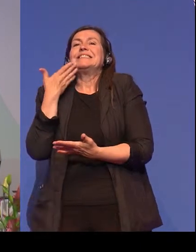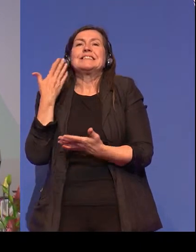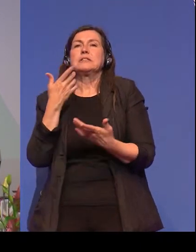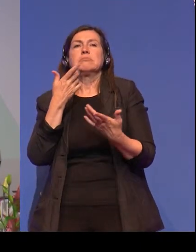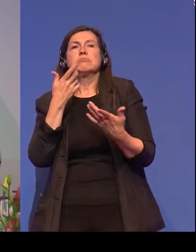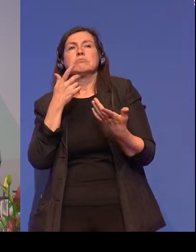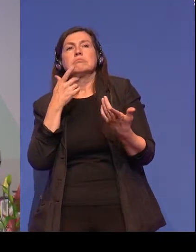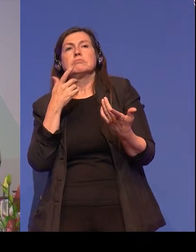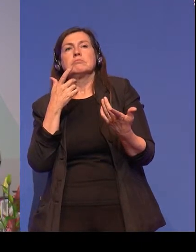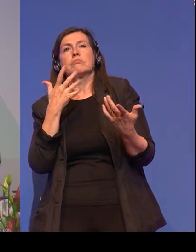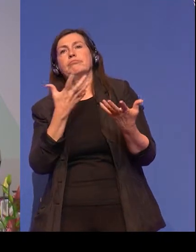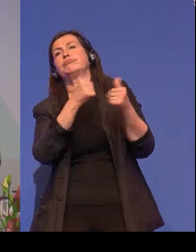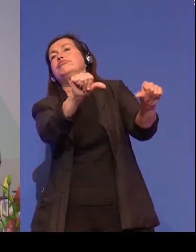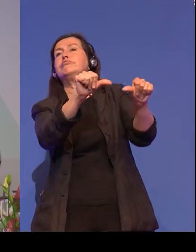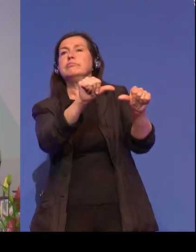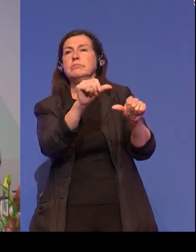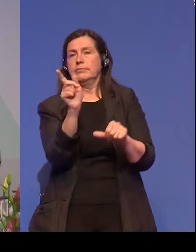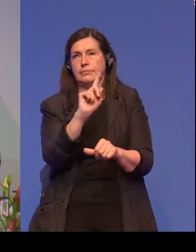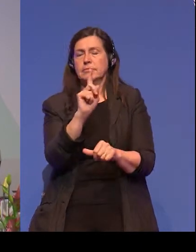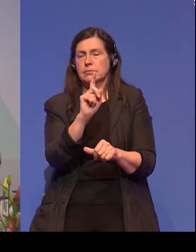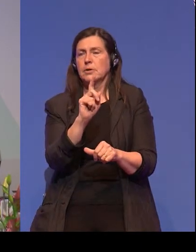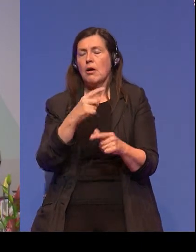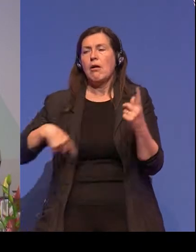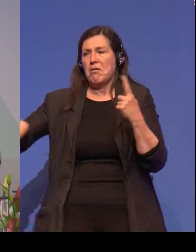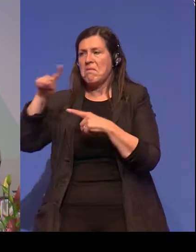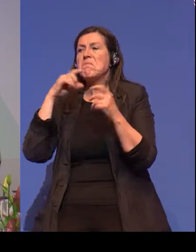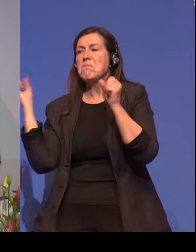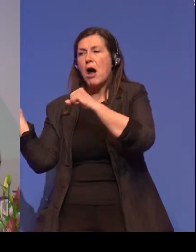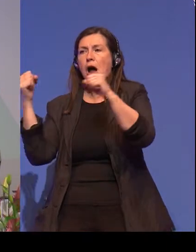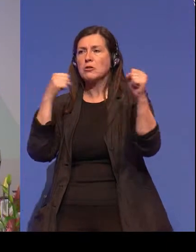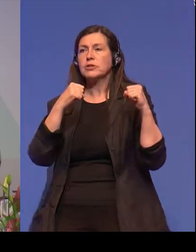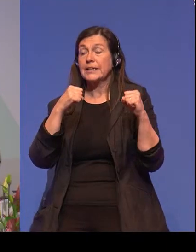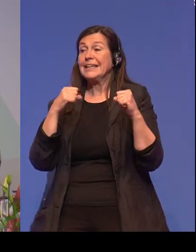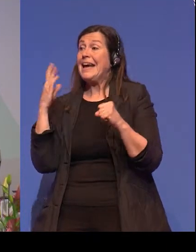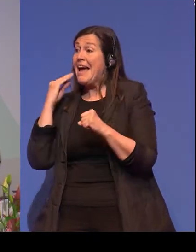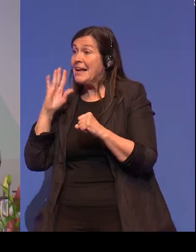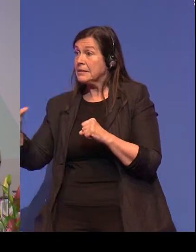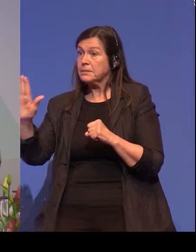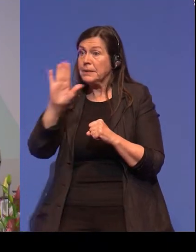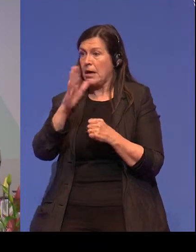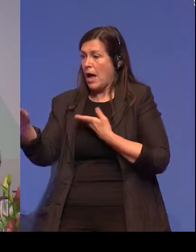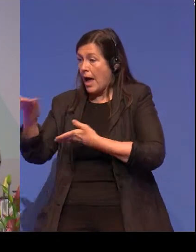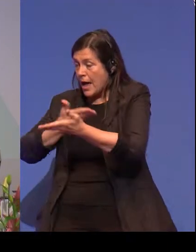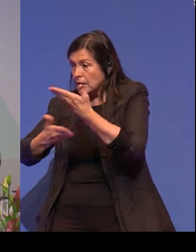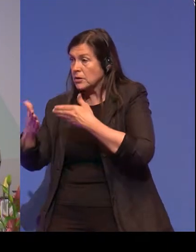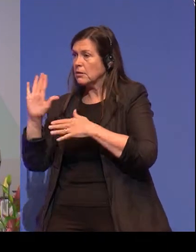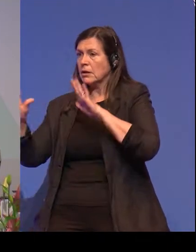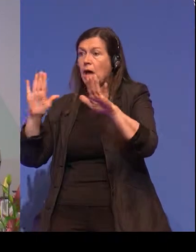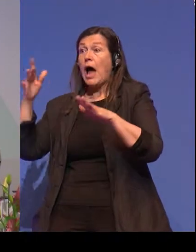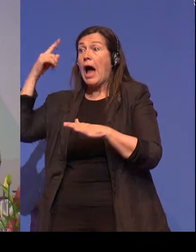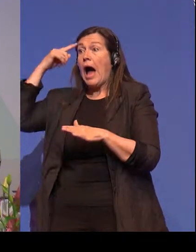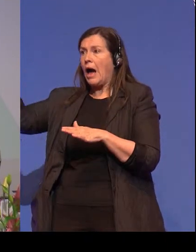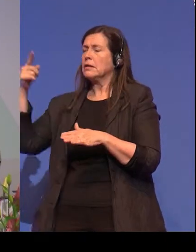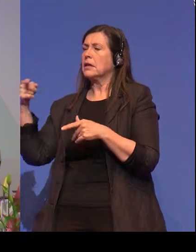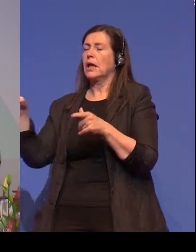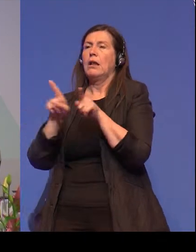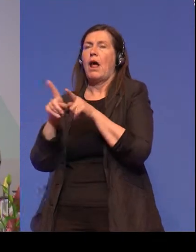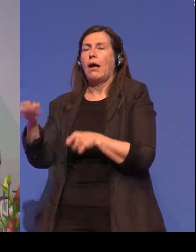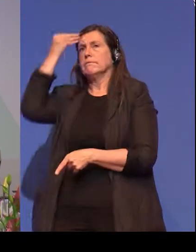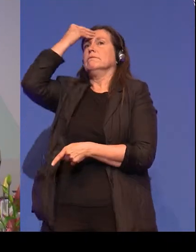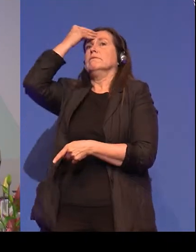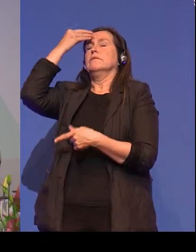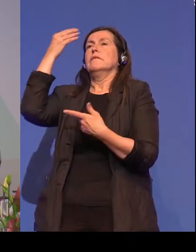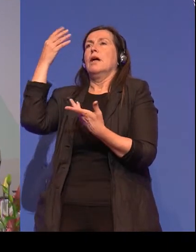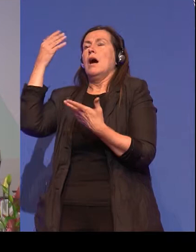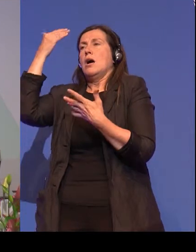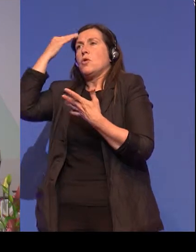Yet, there was also consensus that by exchanging experience, ideas, and lessons learned from efforts already